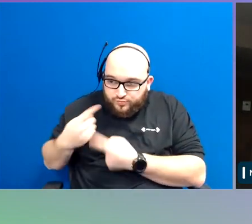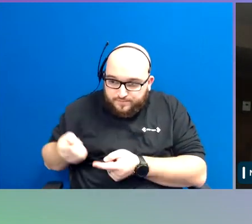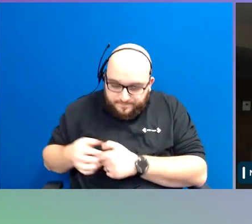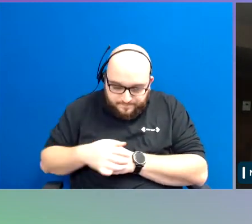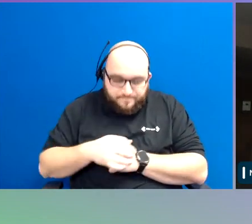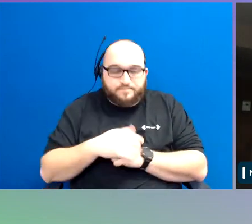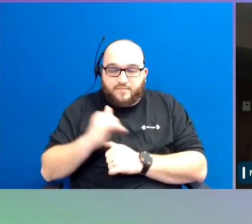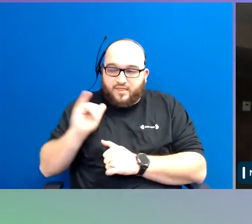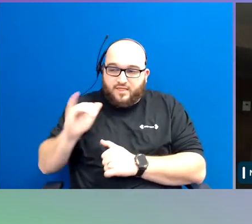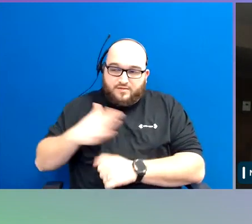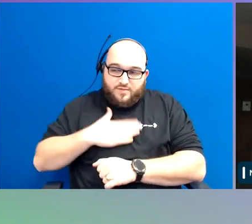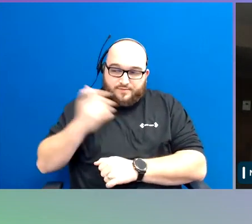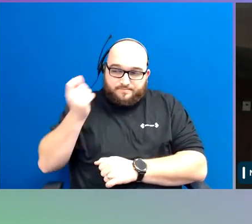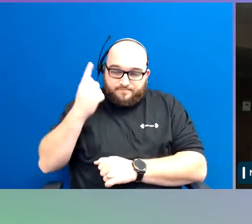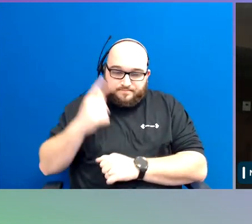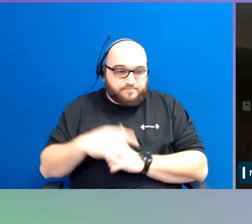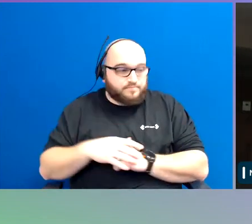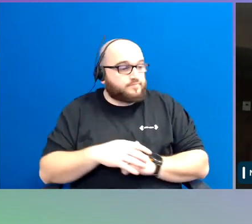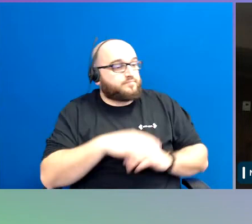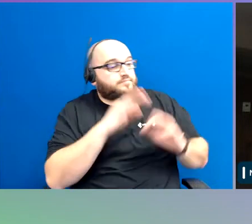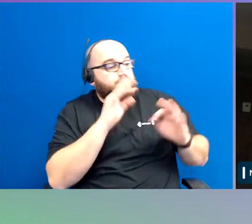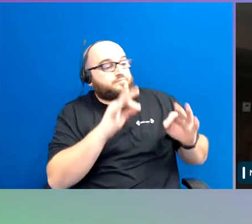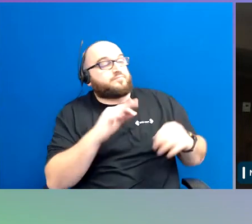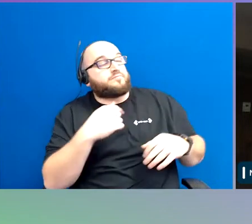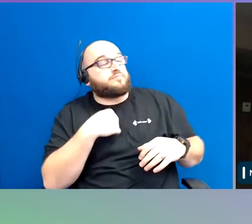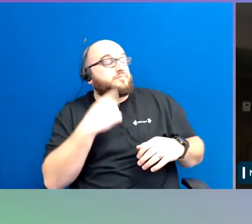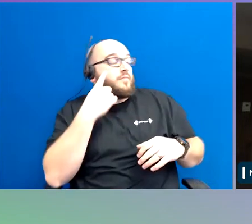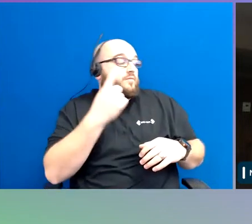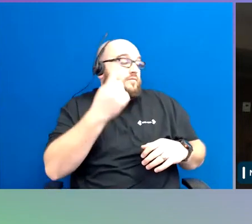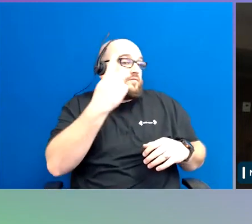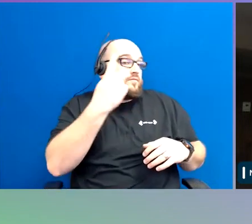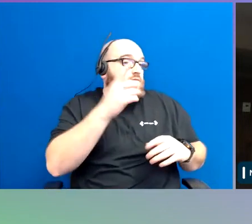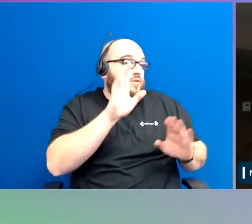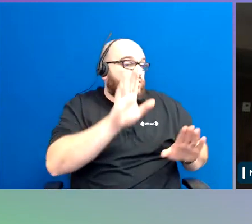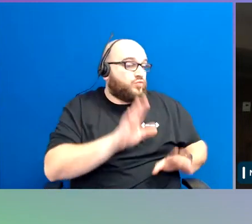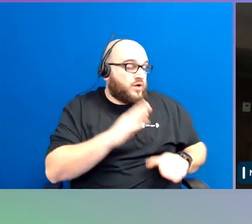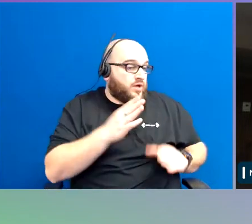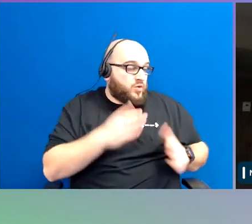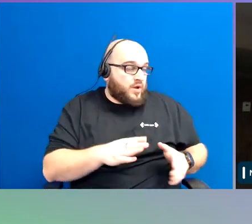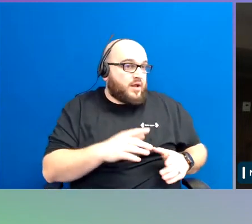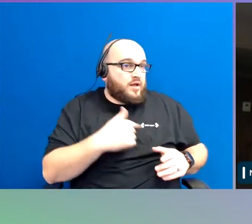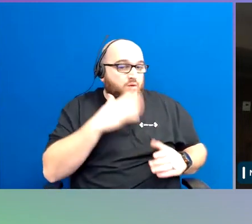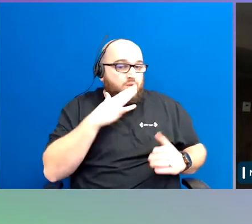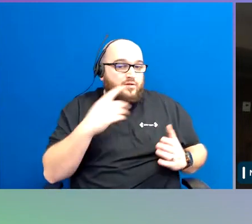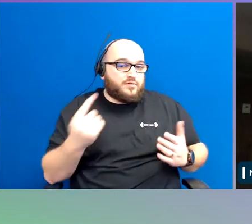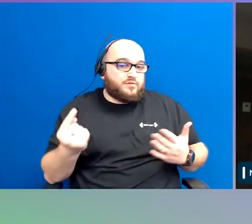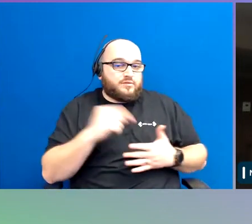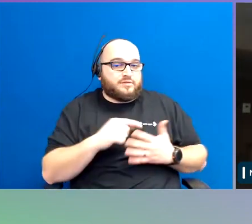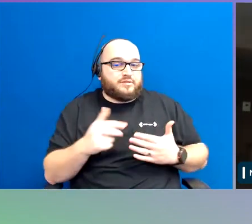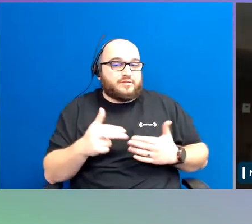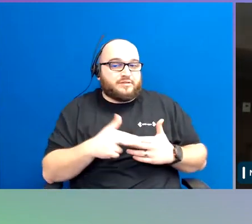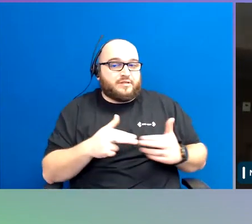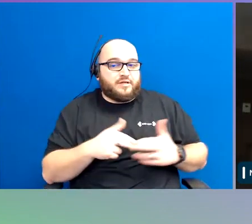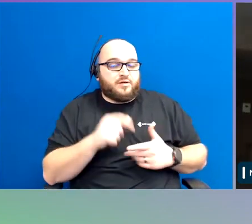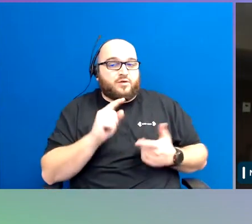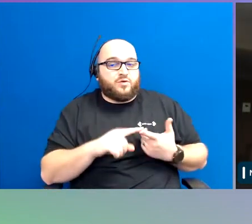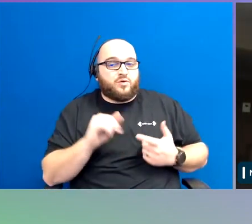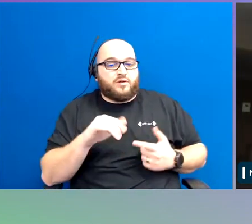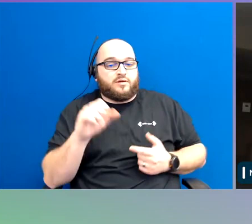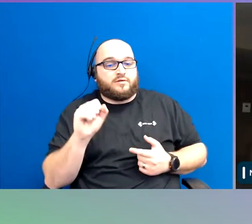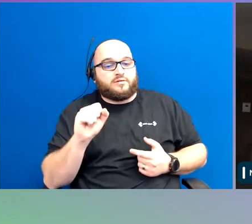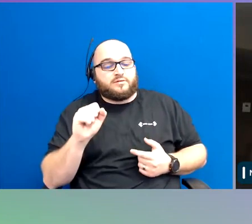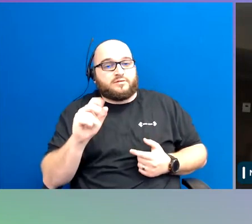Okay, awesome. I think a great way, I'm going to skip back a few slides to the Skyscanner